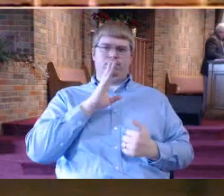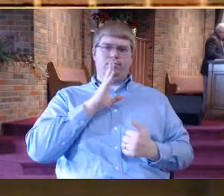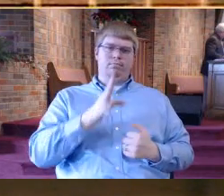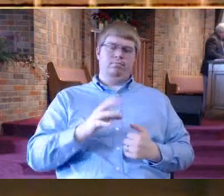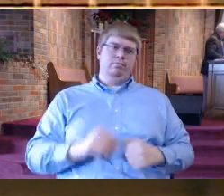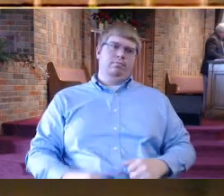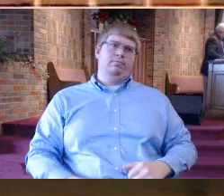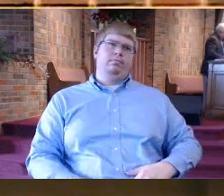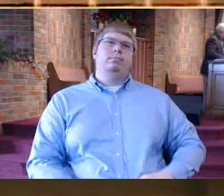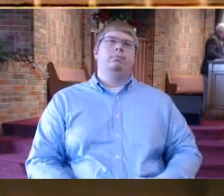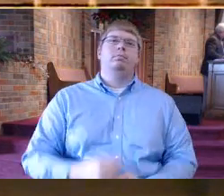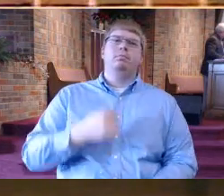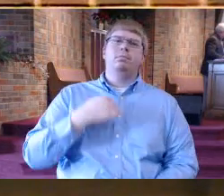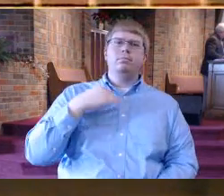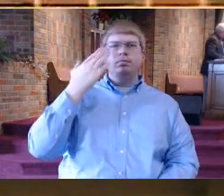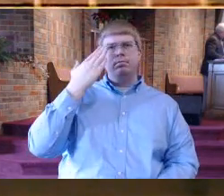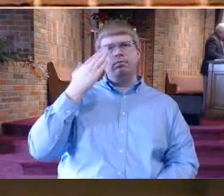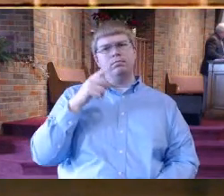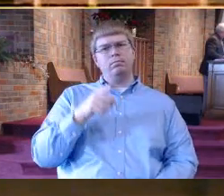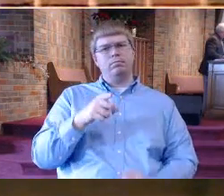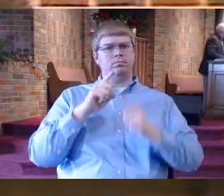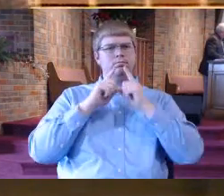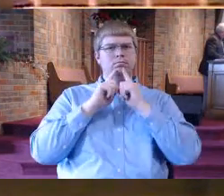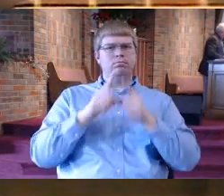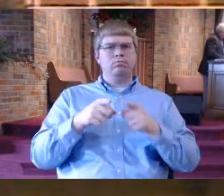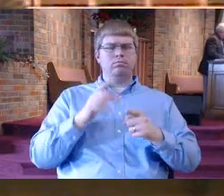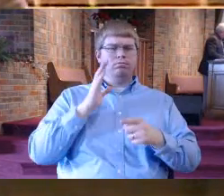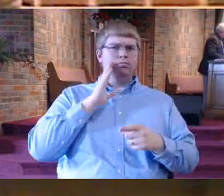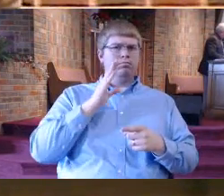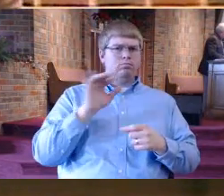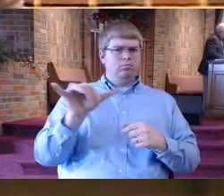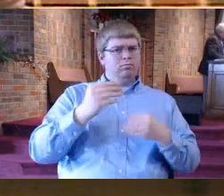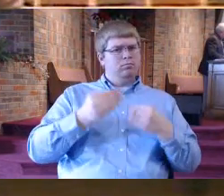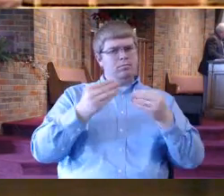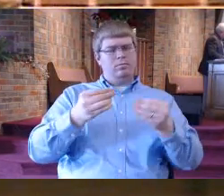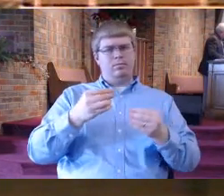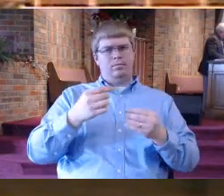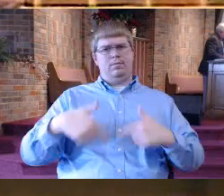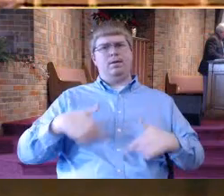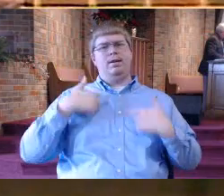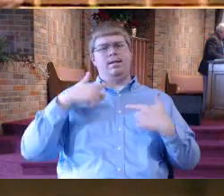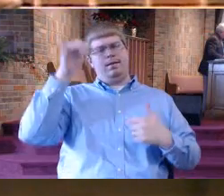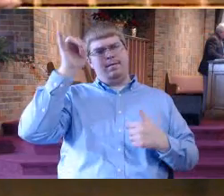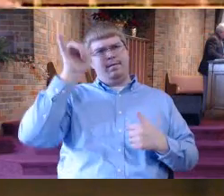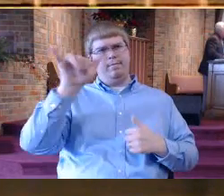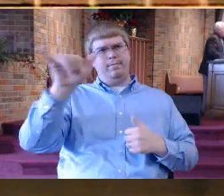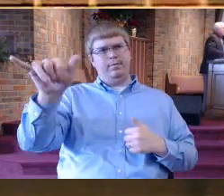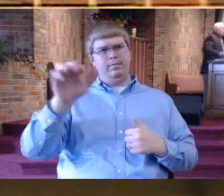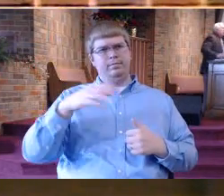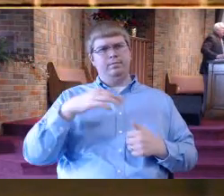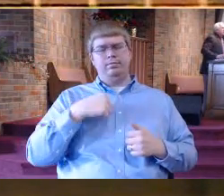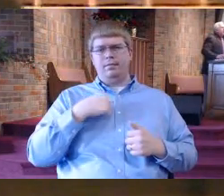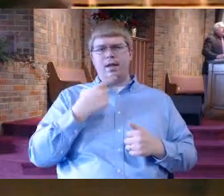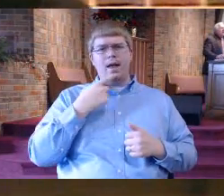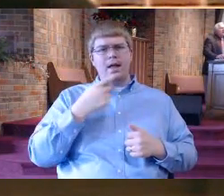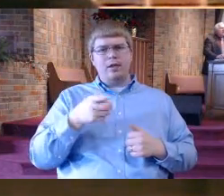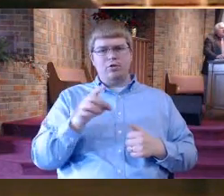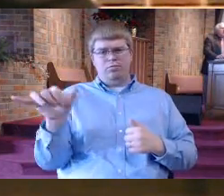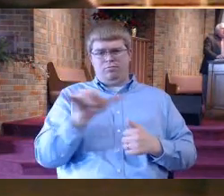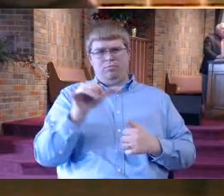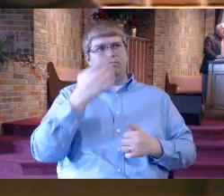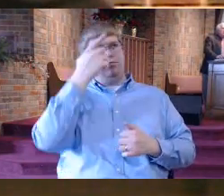And I know that his commandment is everlasting life. Therefore, whatever I speak, just as the Father has told me, so I speak."